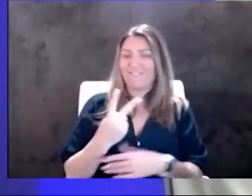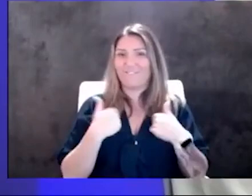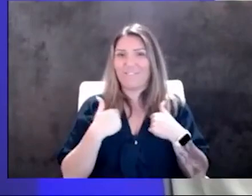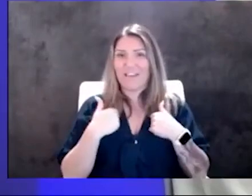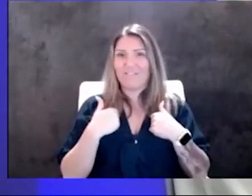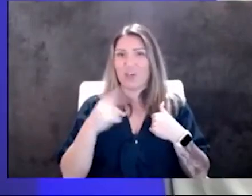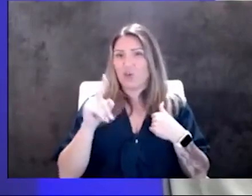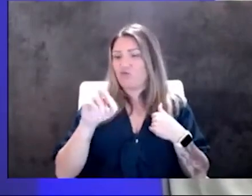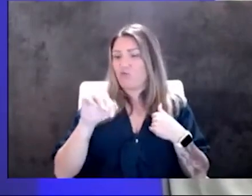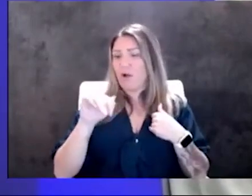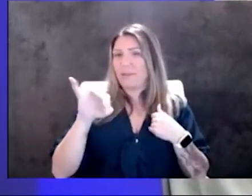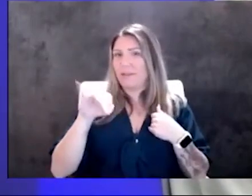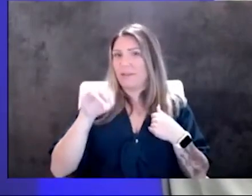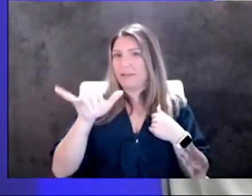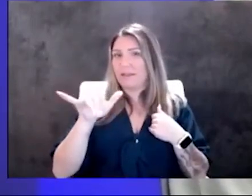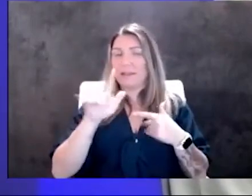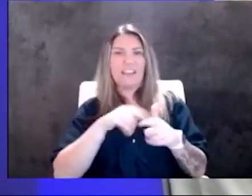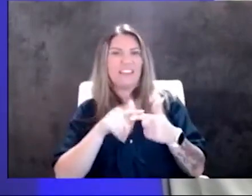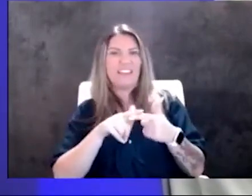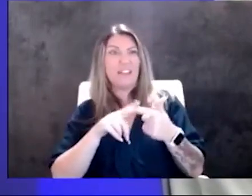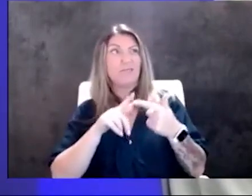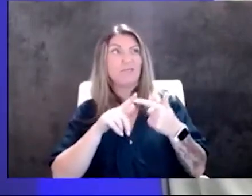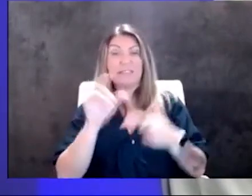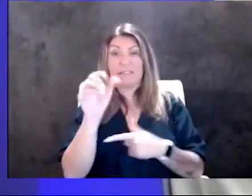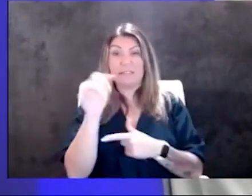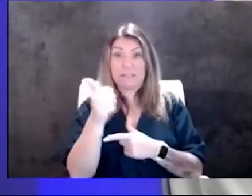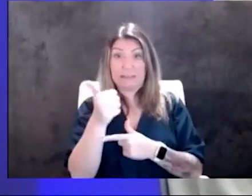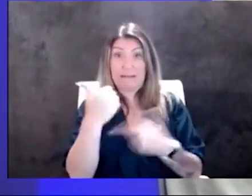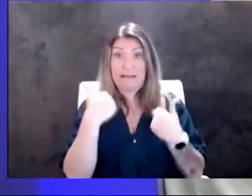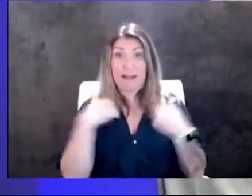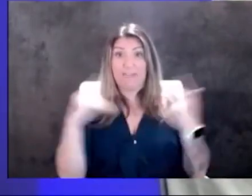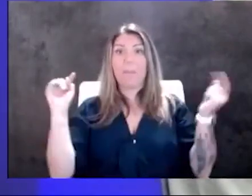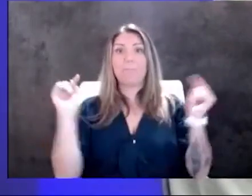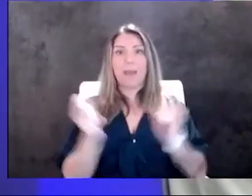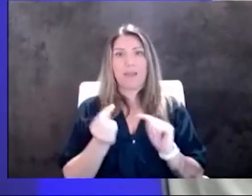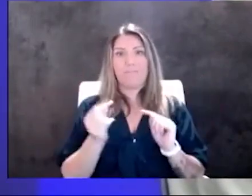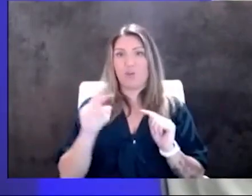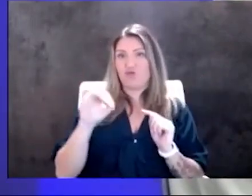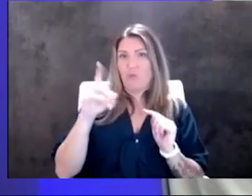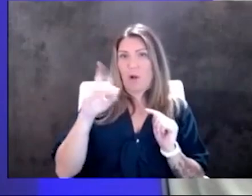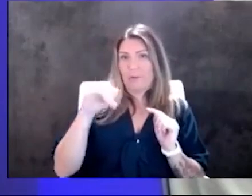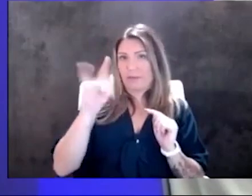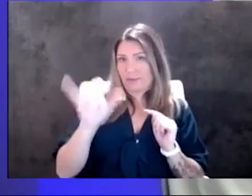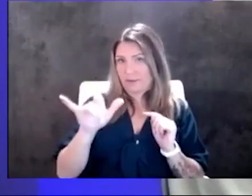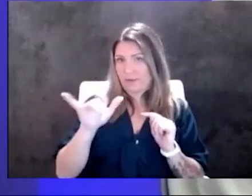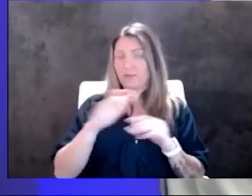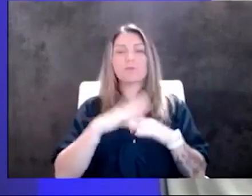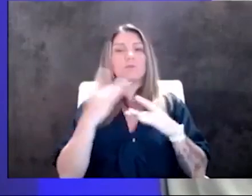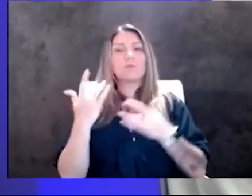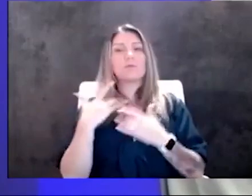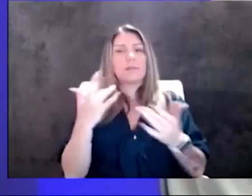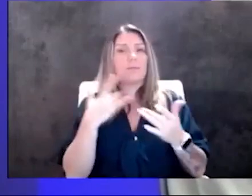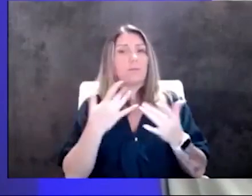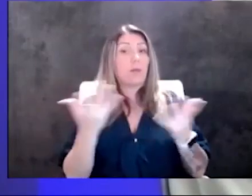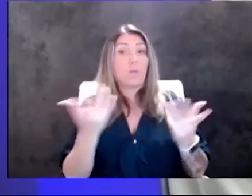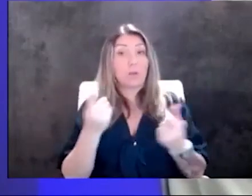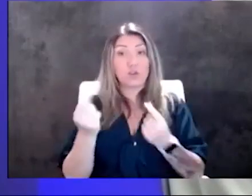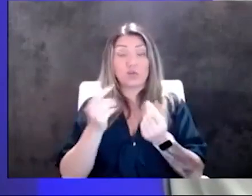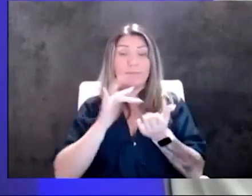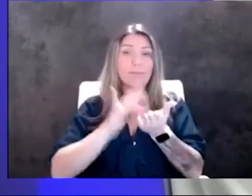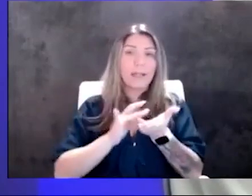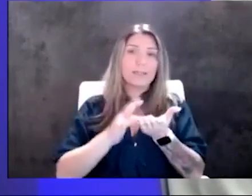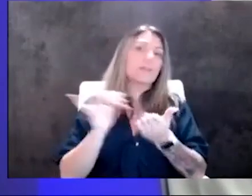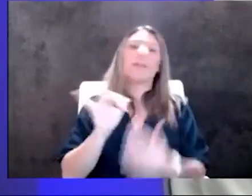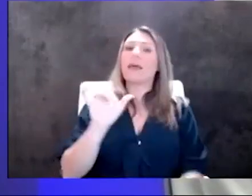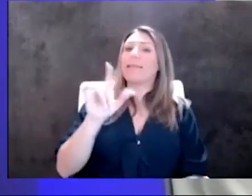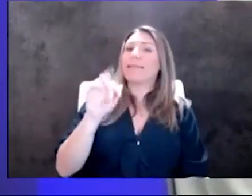then probably 10% of those will have painful diabetic neuropathy. And what we've typically done for them is manage them with medications, things like Lyrica or